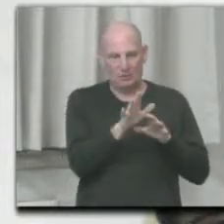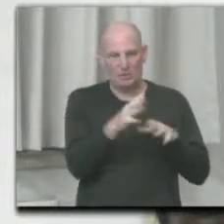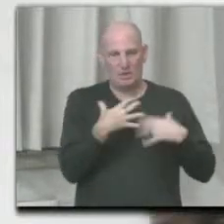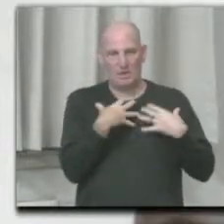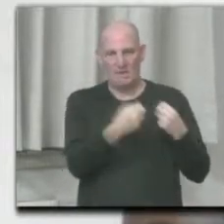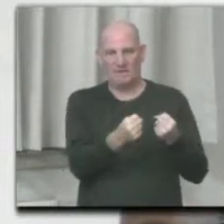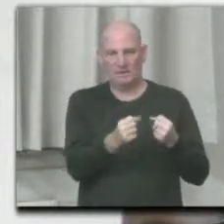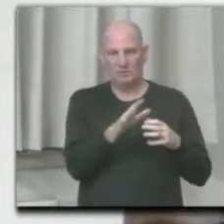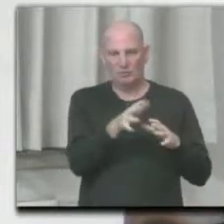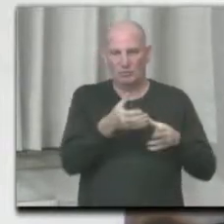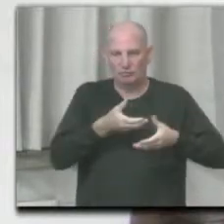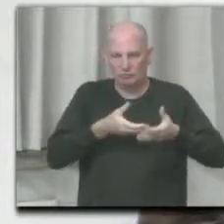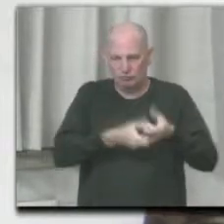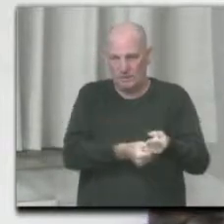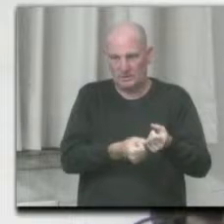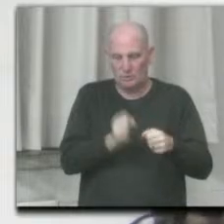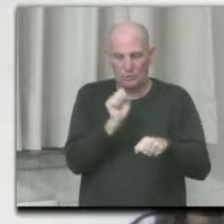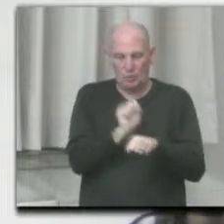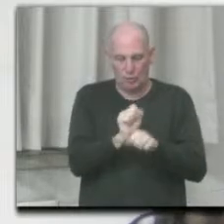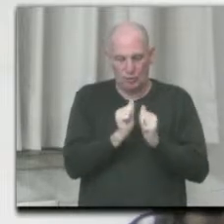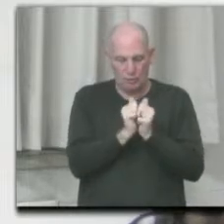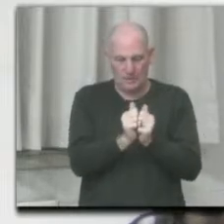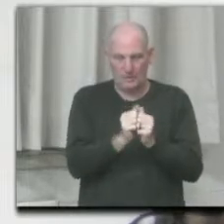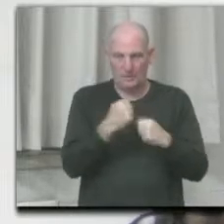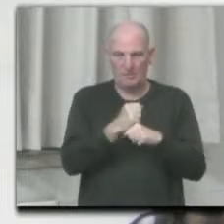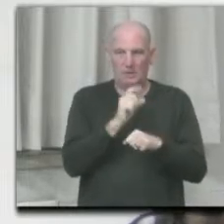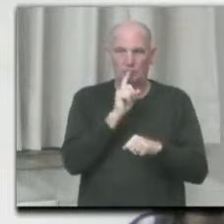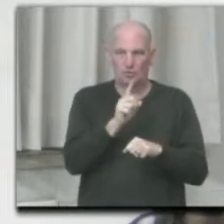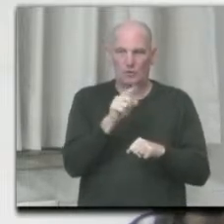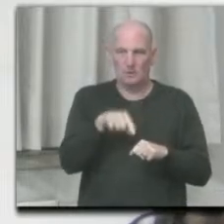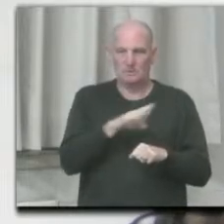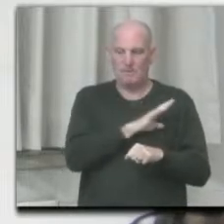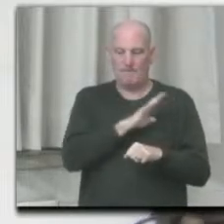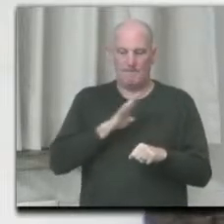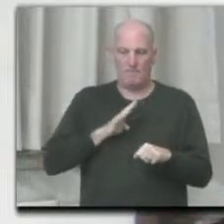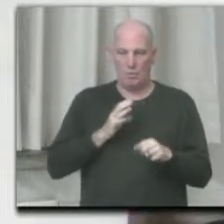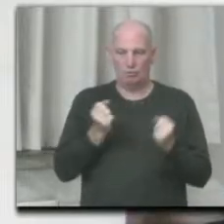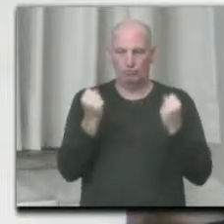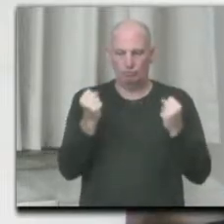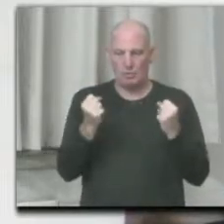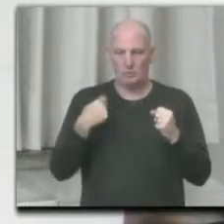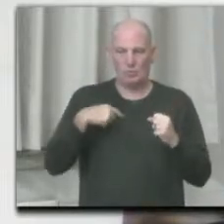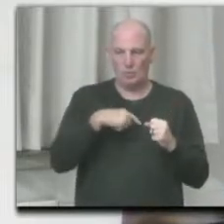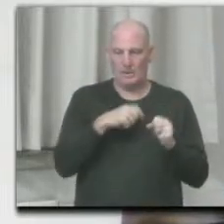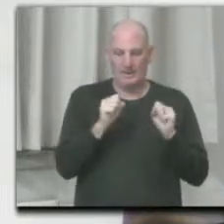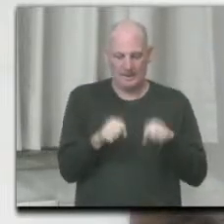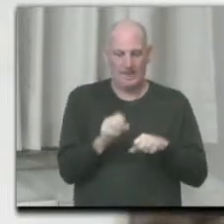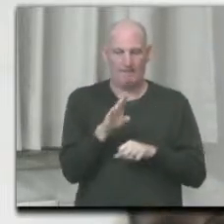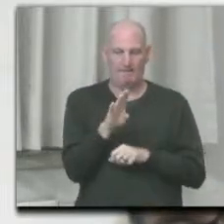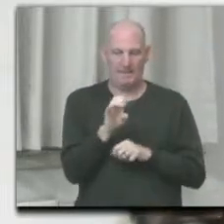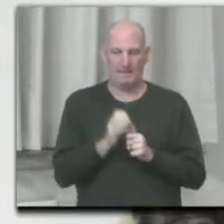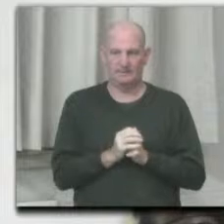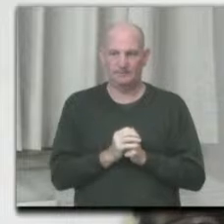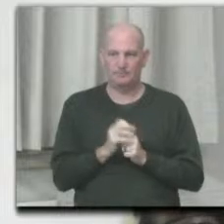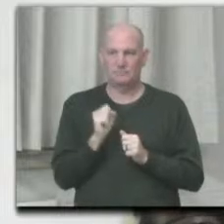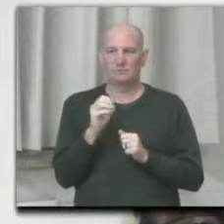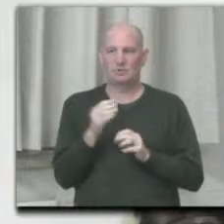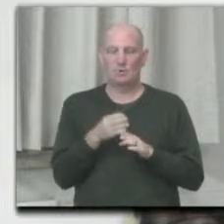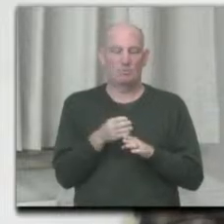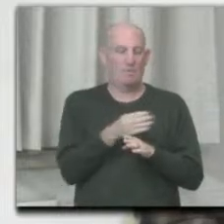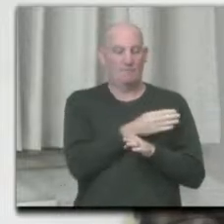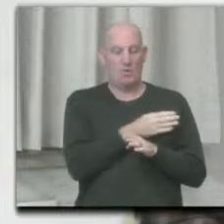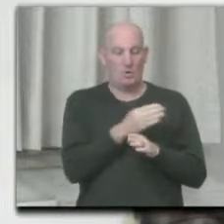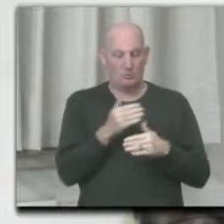and your trust, and we can work together to make sure that this board is as strong as we can be. So before we